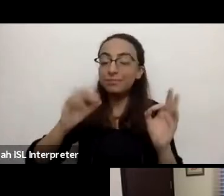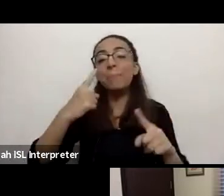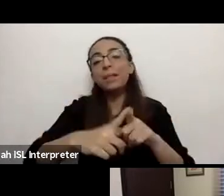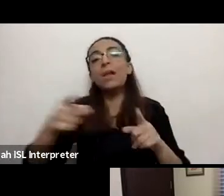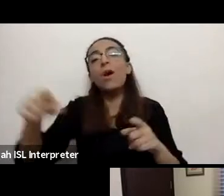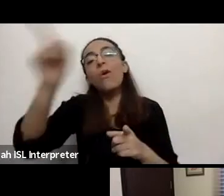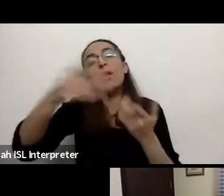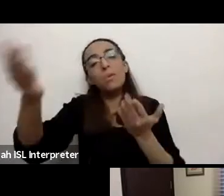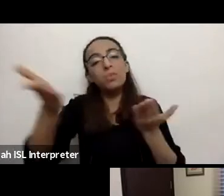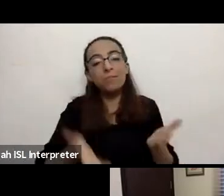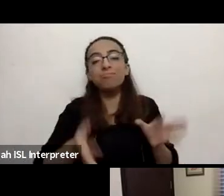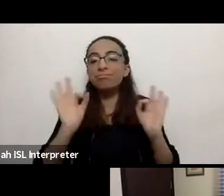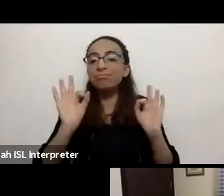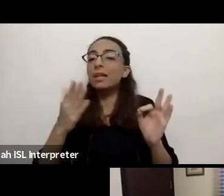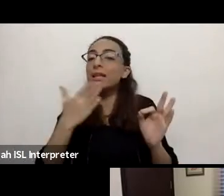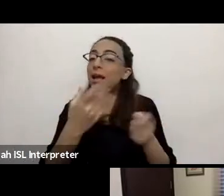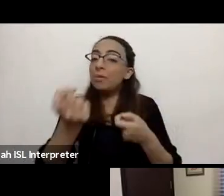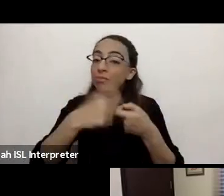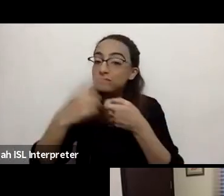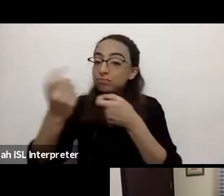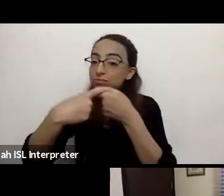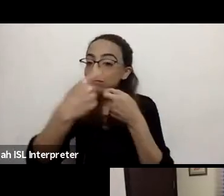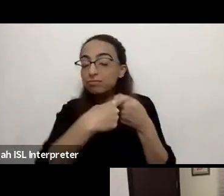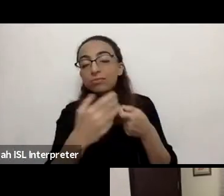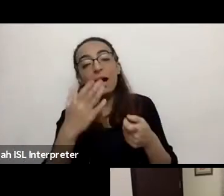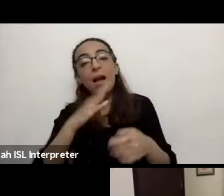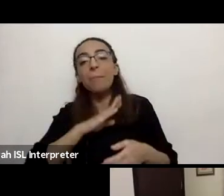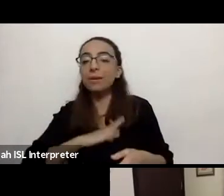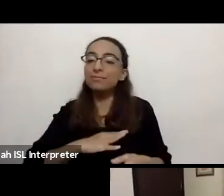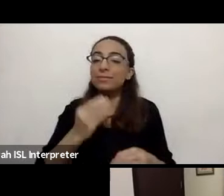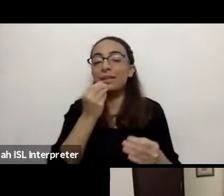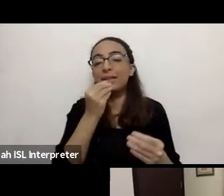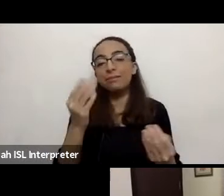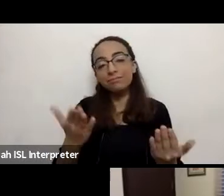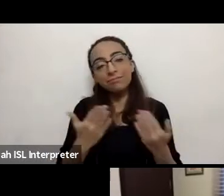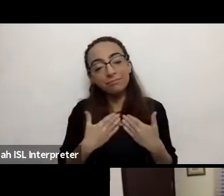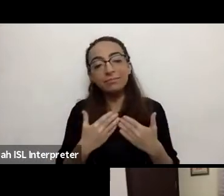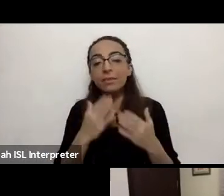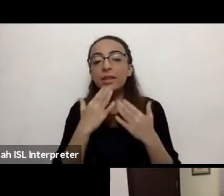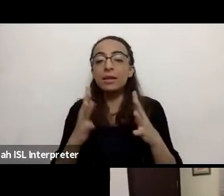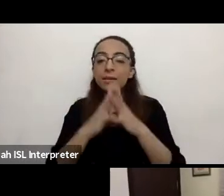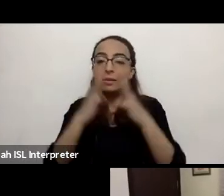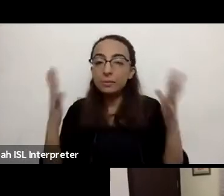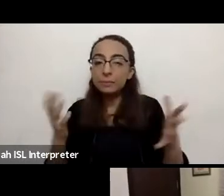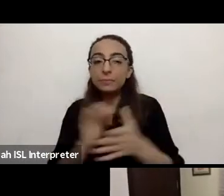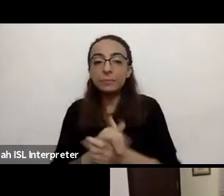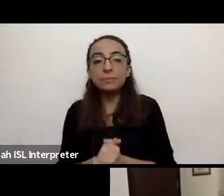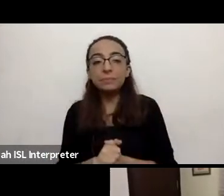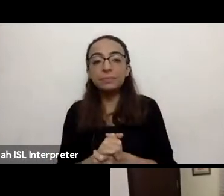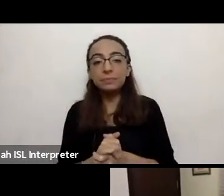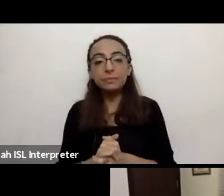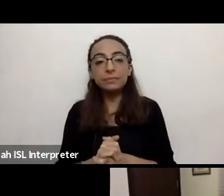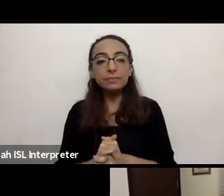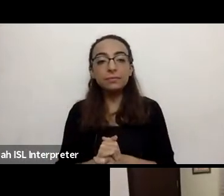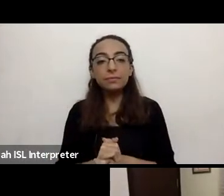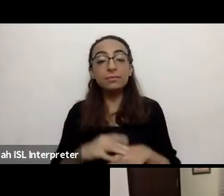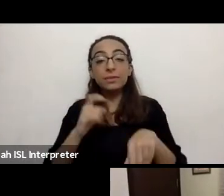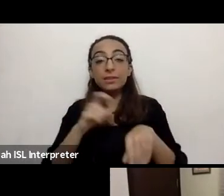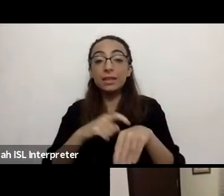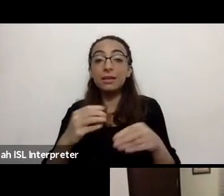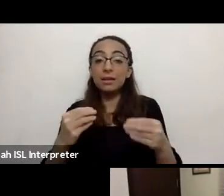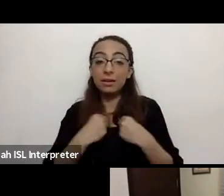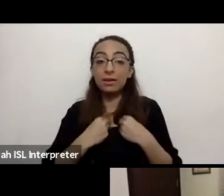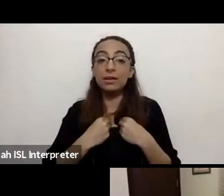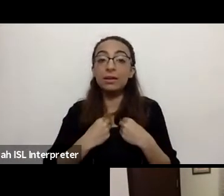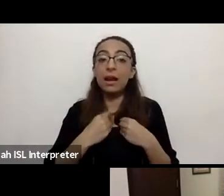you. And thank you for being with us and being patient with us during this time